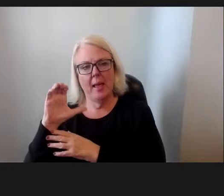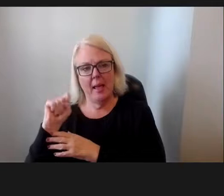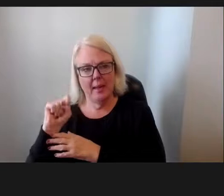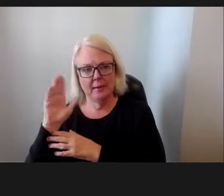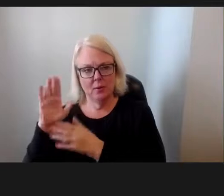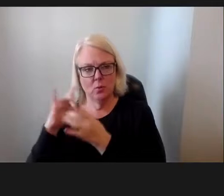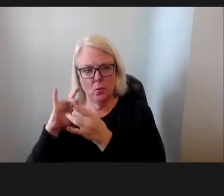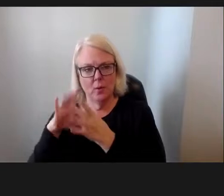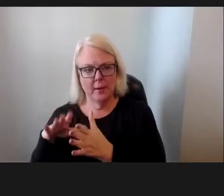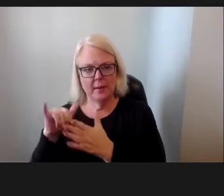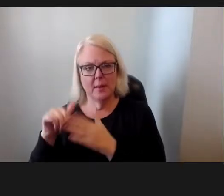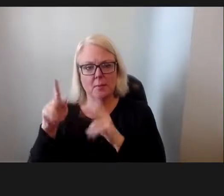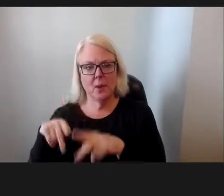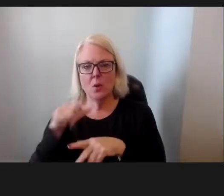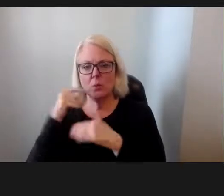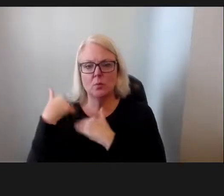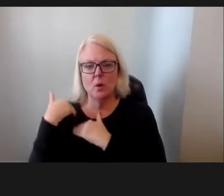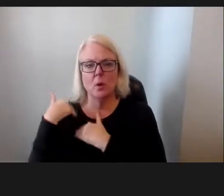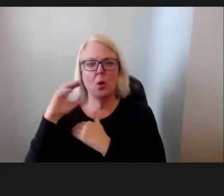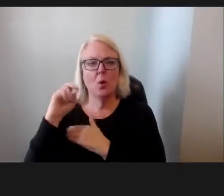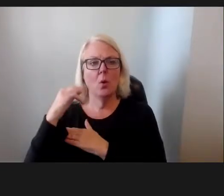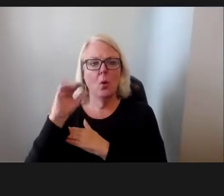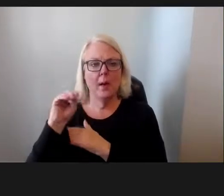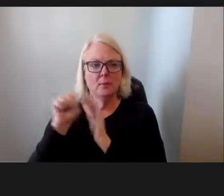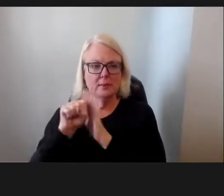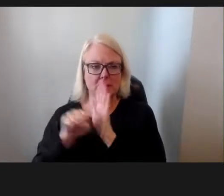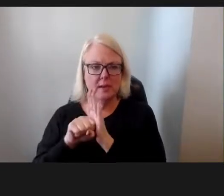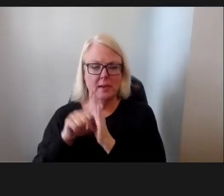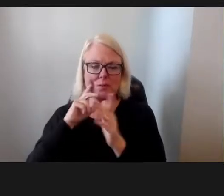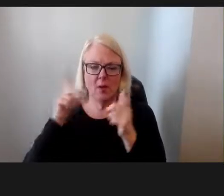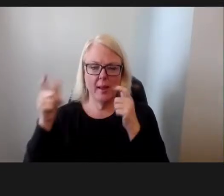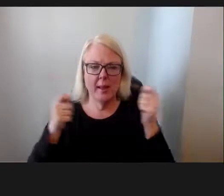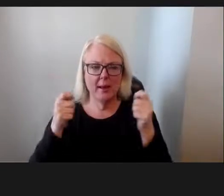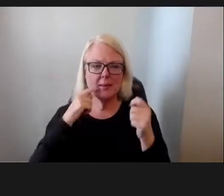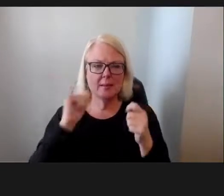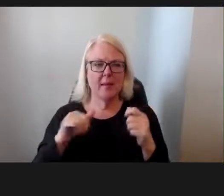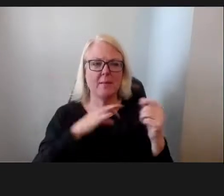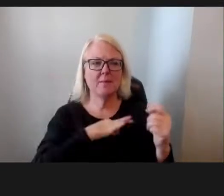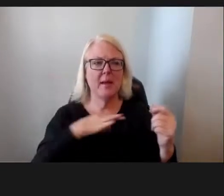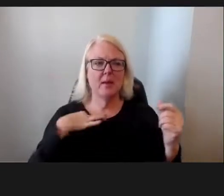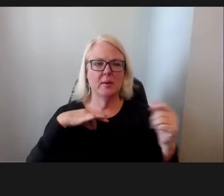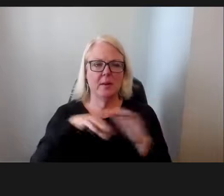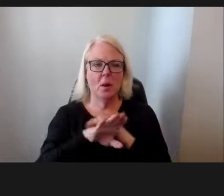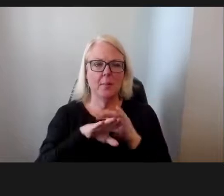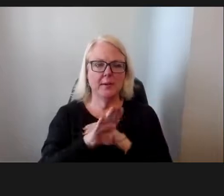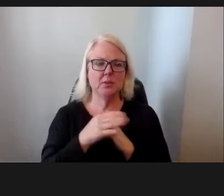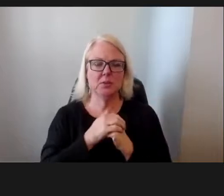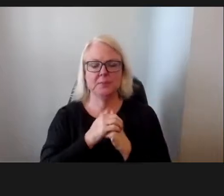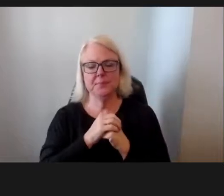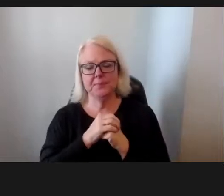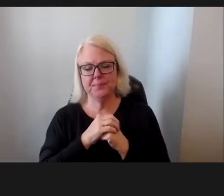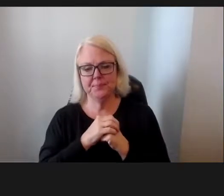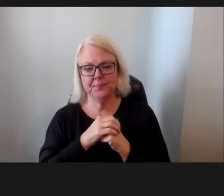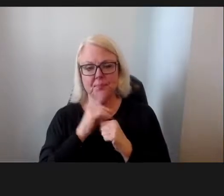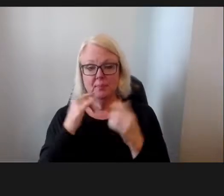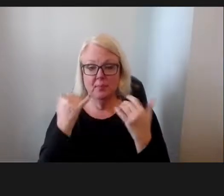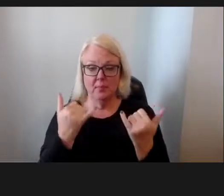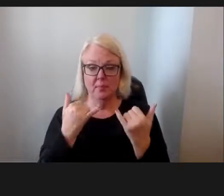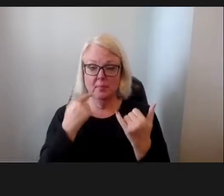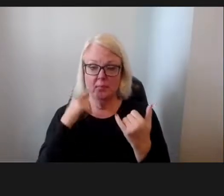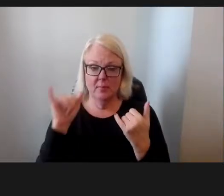the person who's responsible at Ohio State for handling faculty accommodations. Now, according